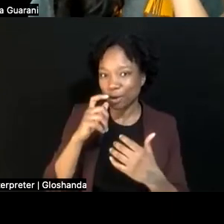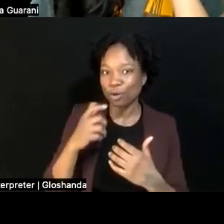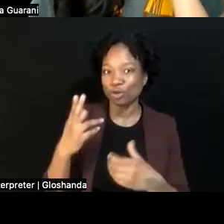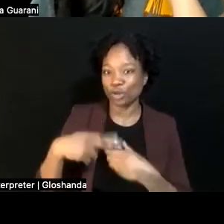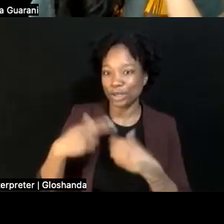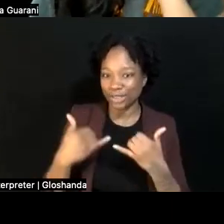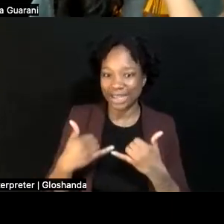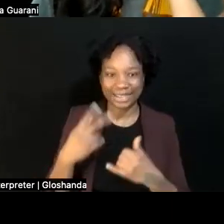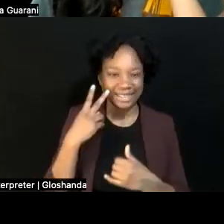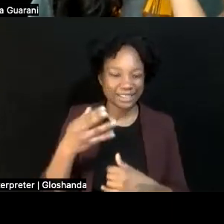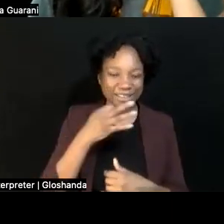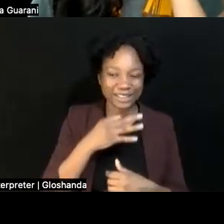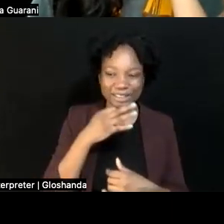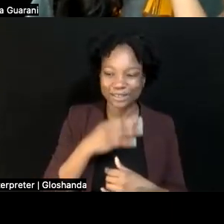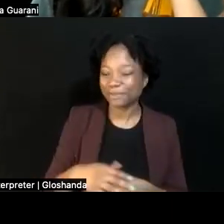Marsha.